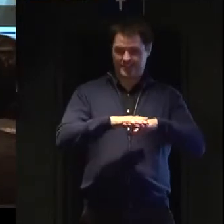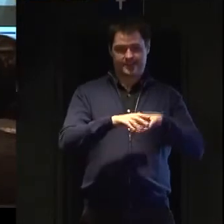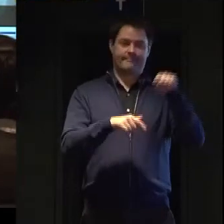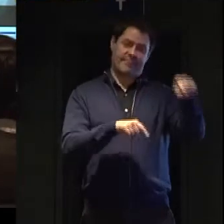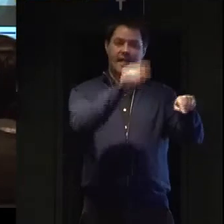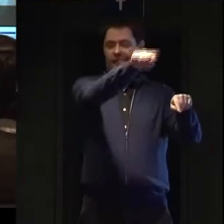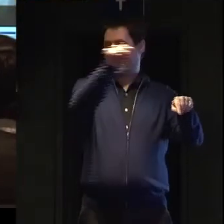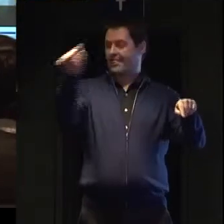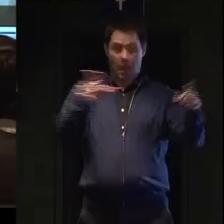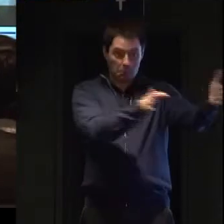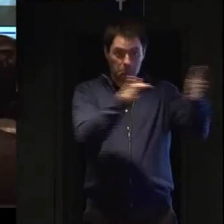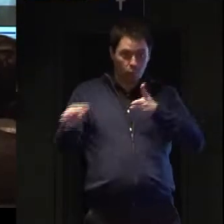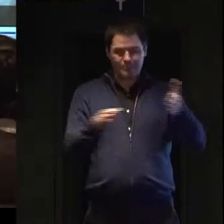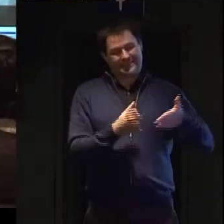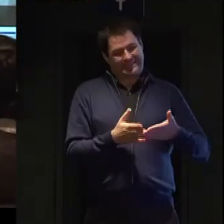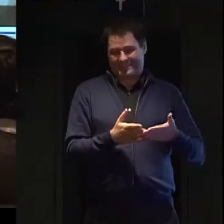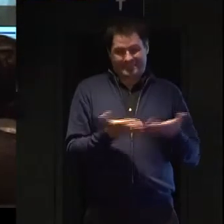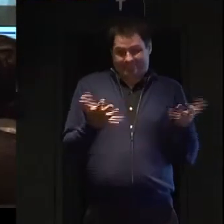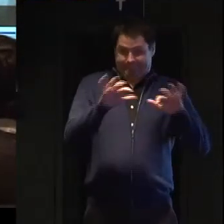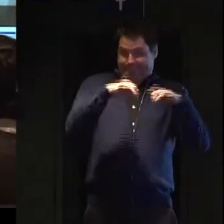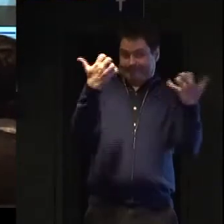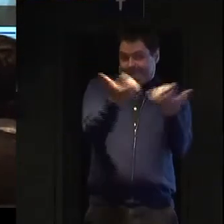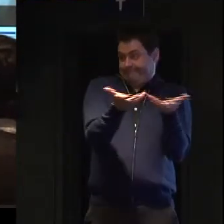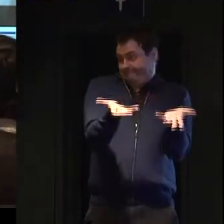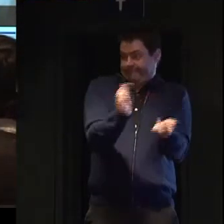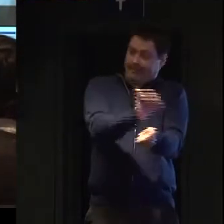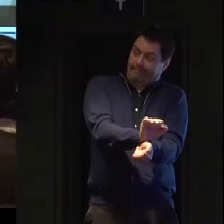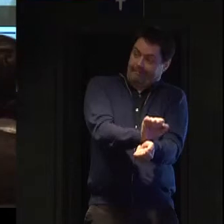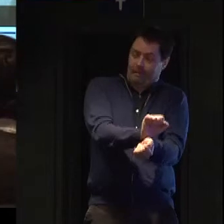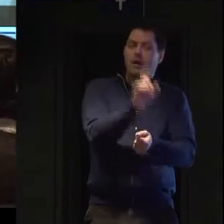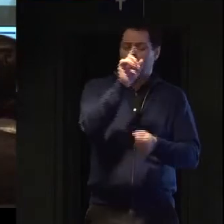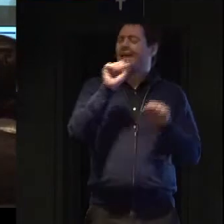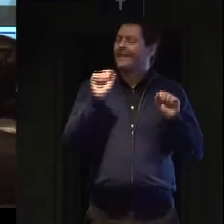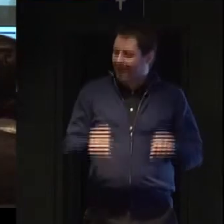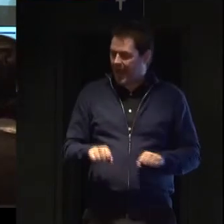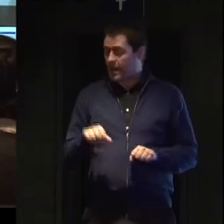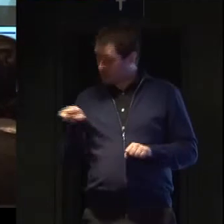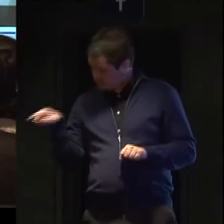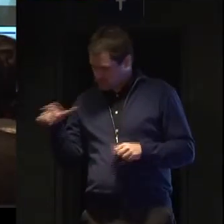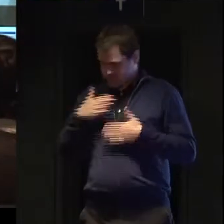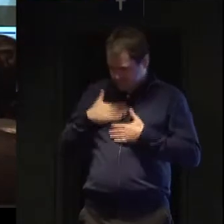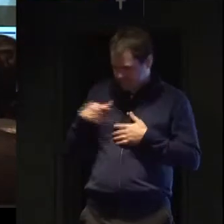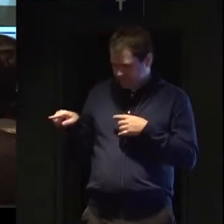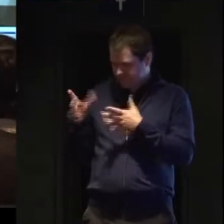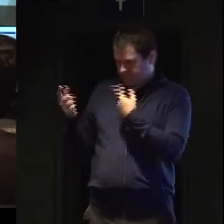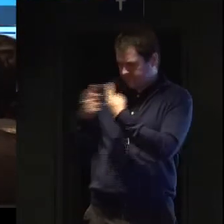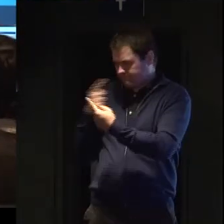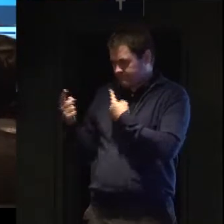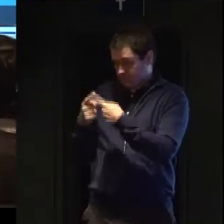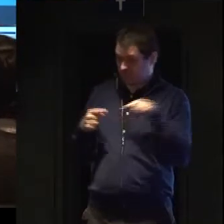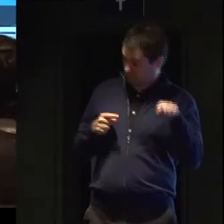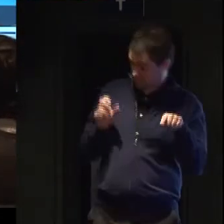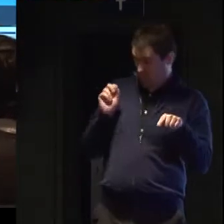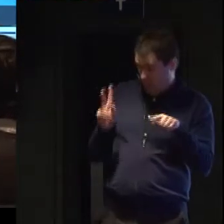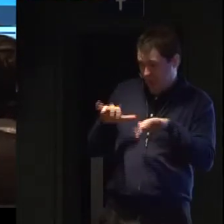always facilitate and make changes to the bricks and mortar, but what we can do is make sure the needs of a disabled supporter is met. They've